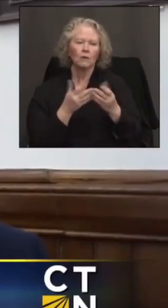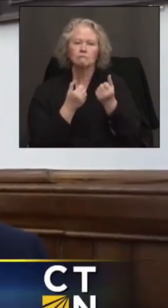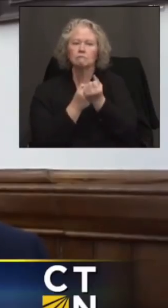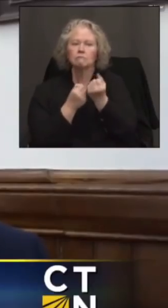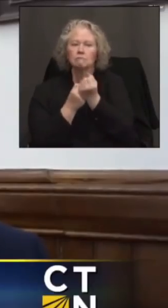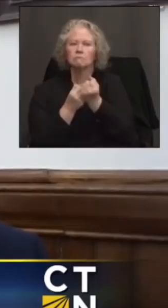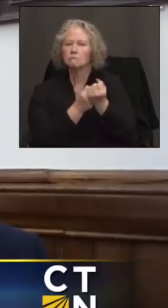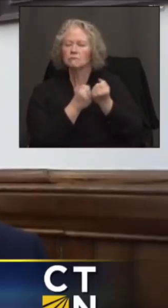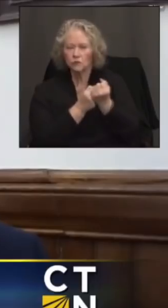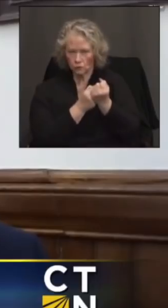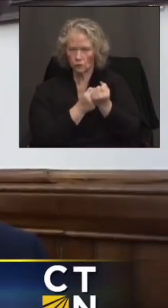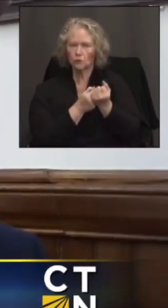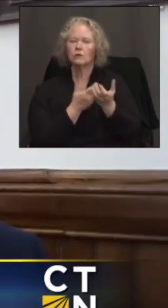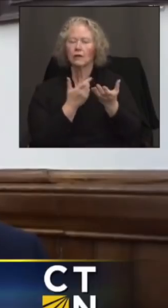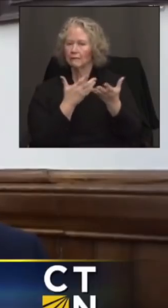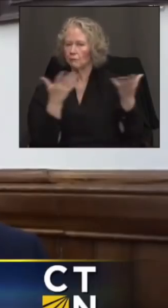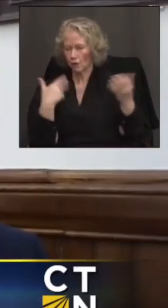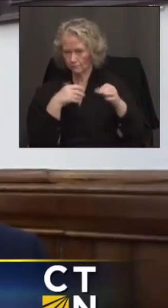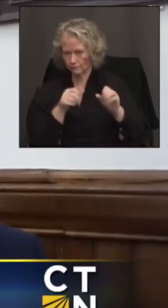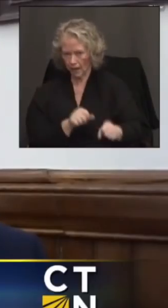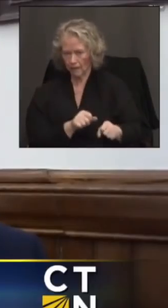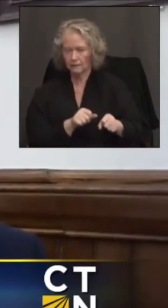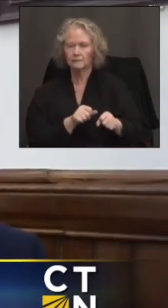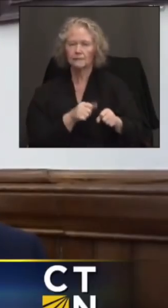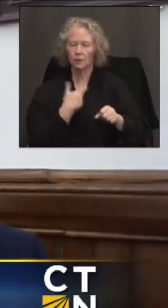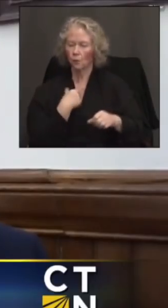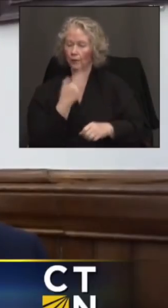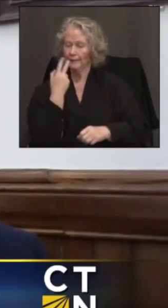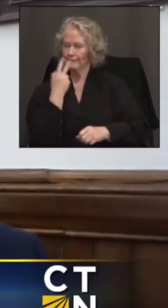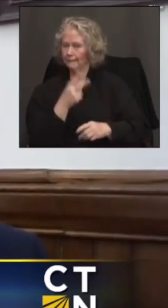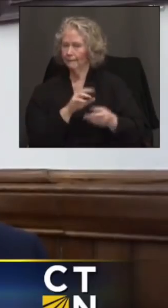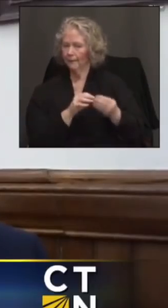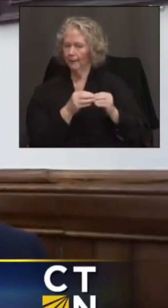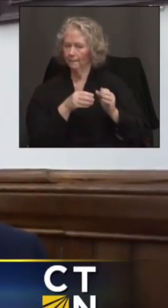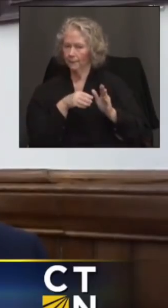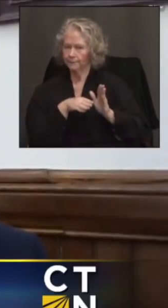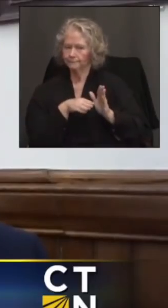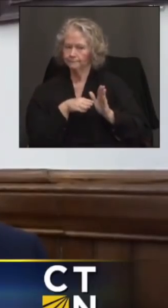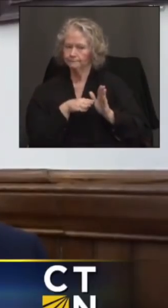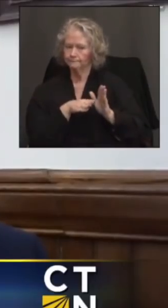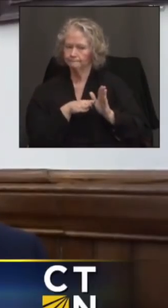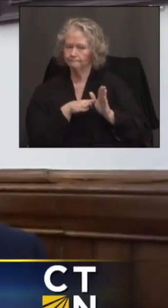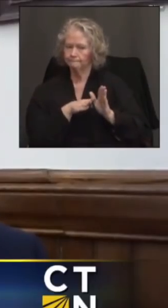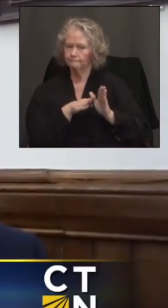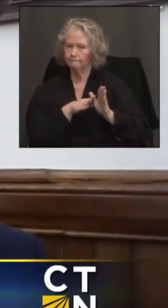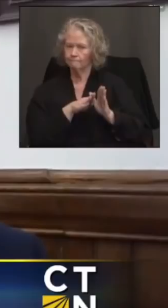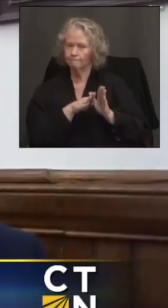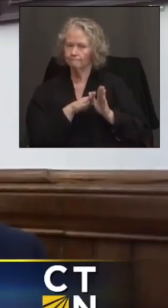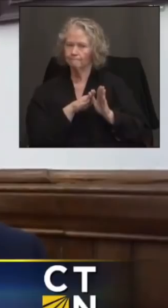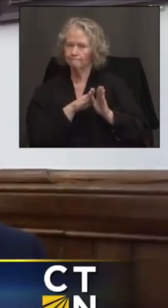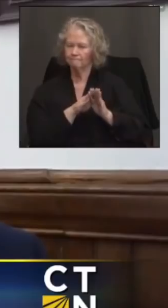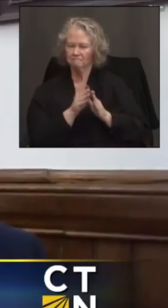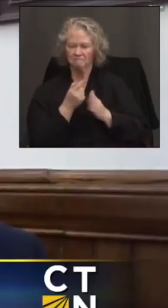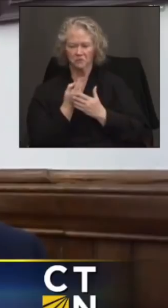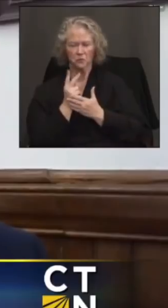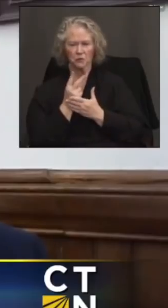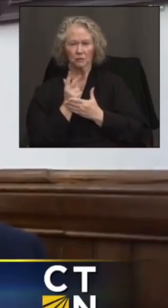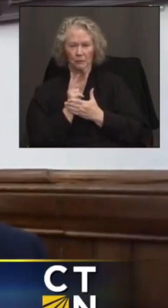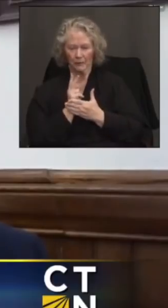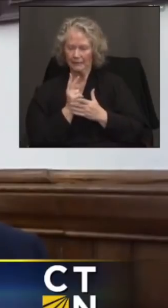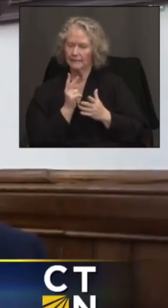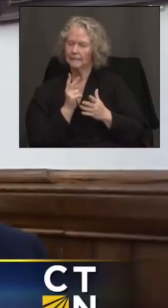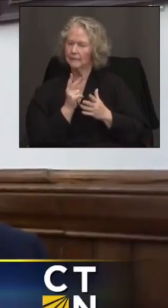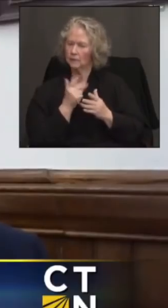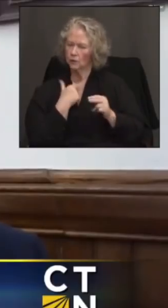services to support them. We've seen this trend over the past few weeks, identified it much earlier, and we'll be working